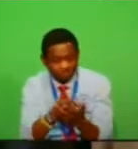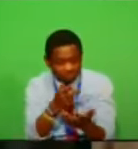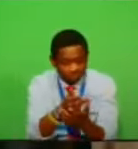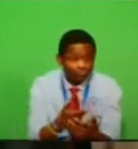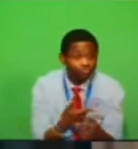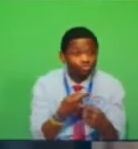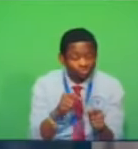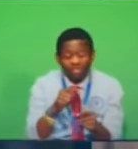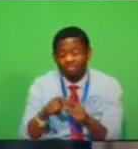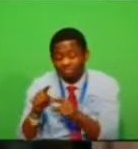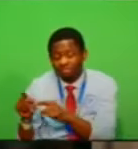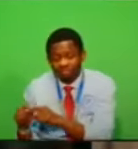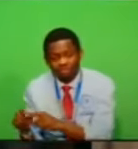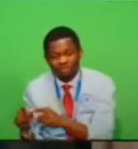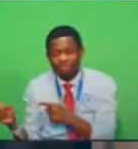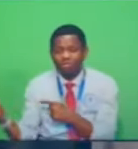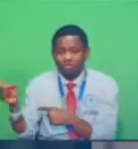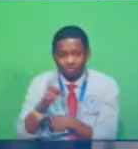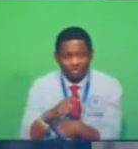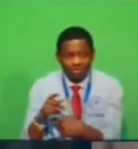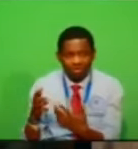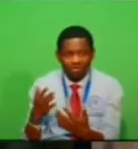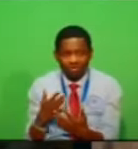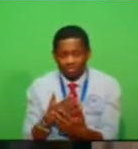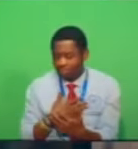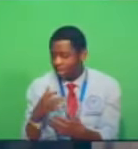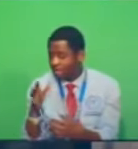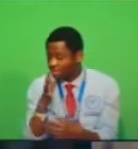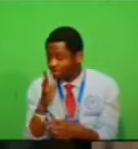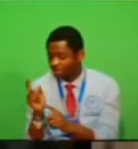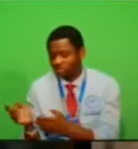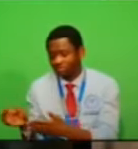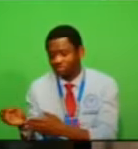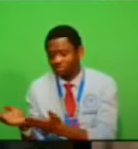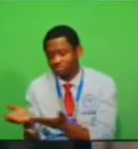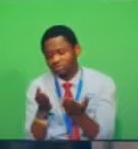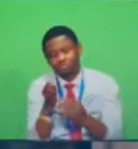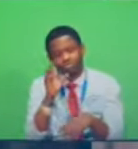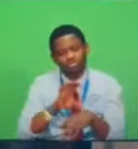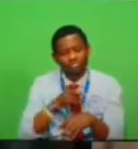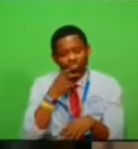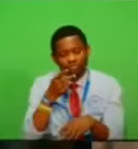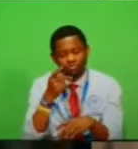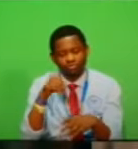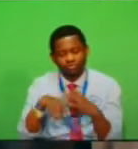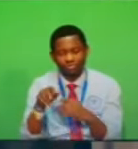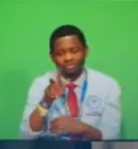trying it up. Until one day, my mommy took me to church of Pentecost, 31st